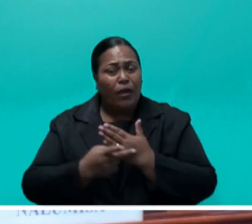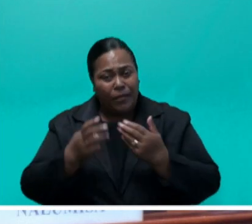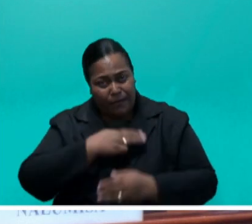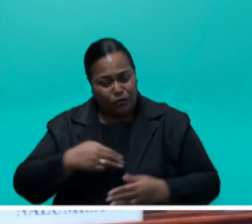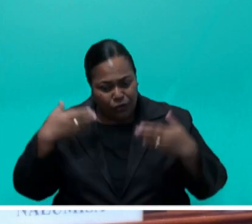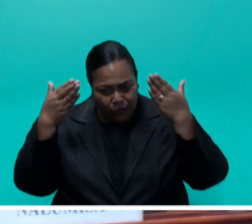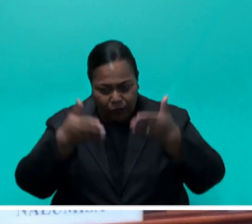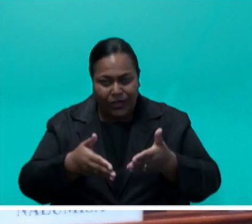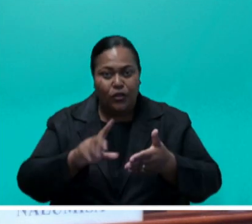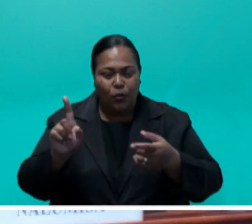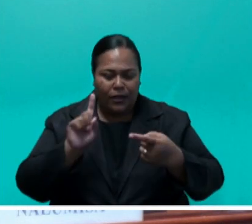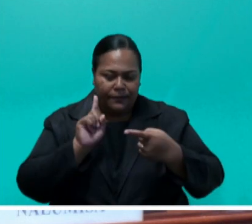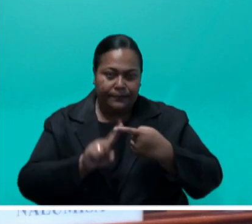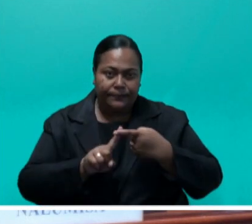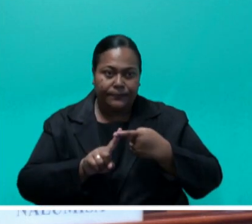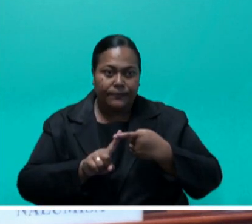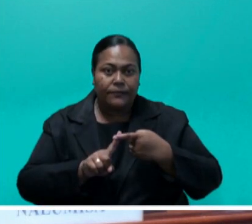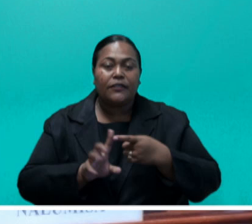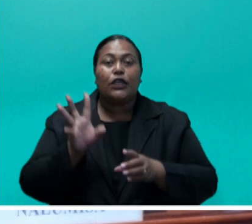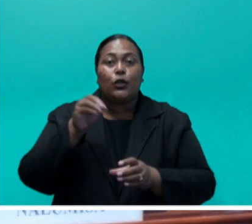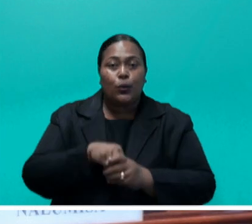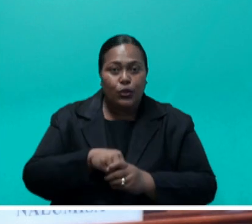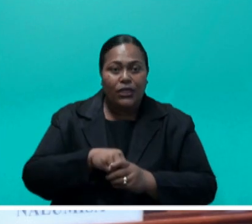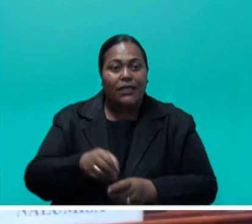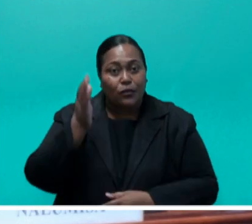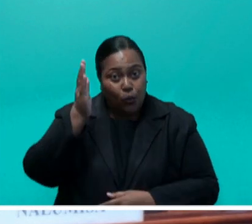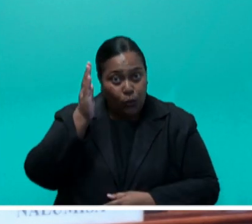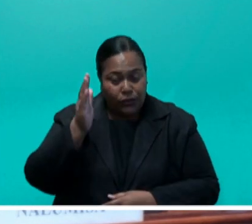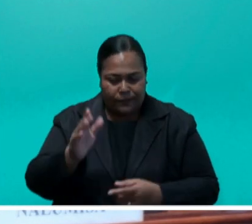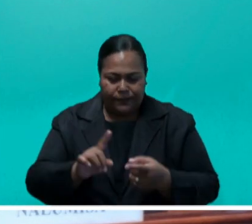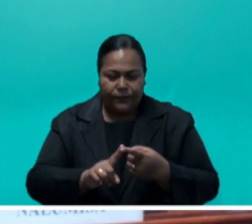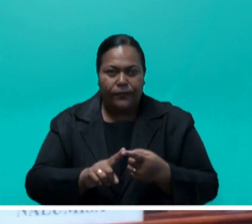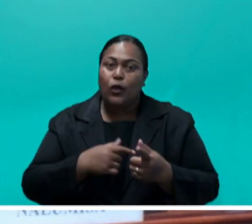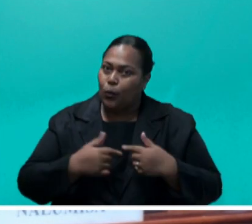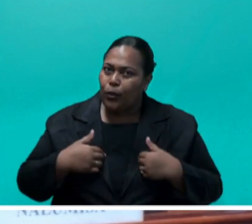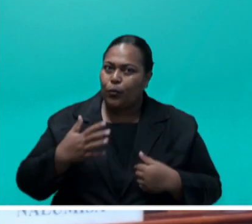on the following: inclusion in schools. We are